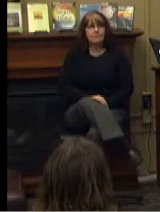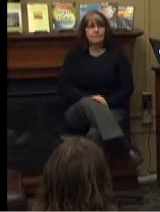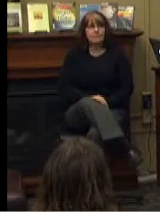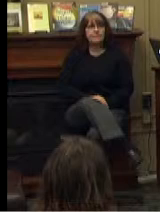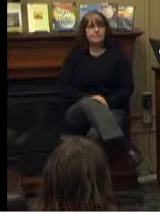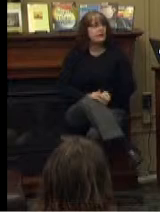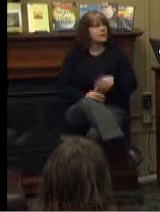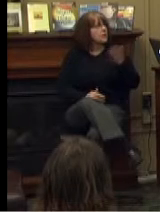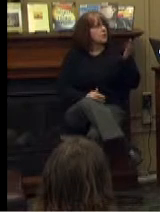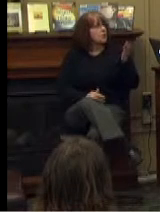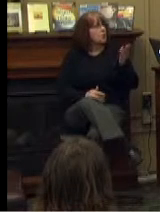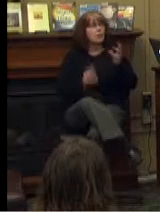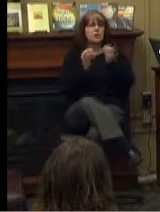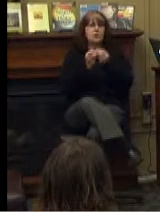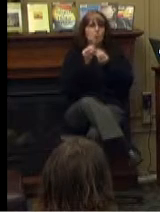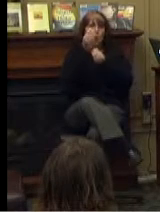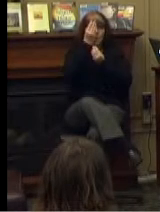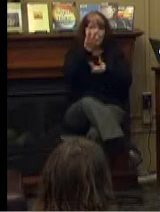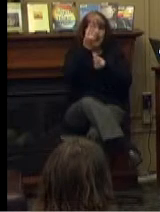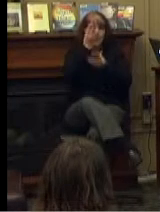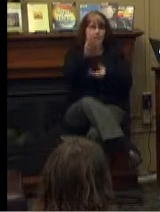And so here is some more data.